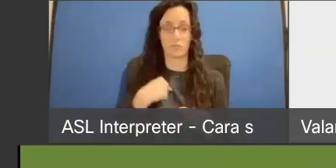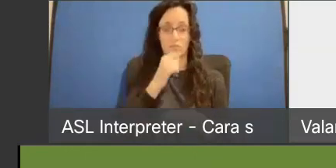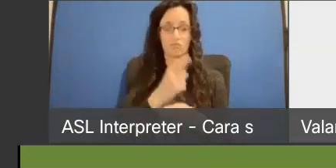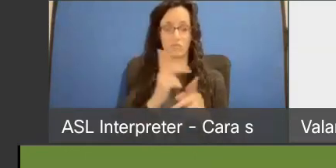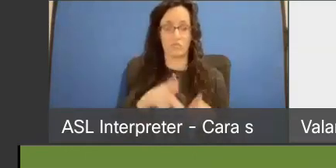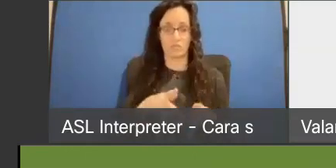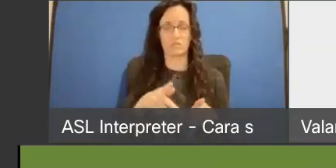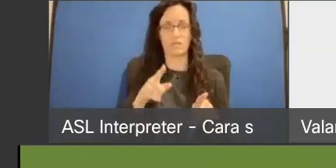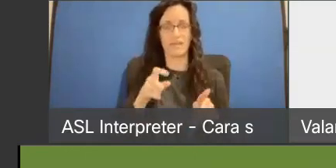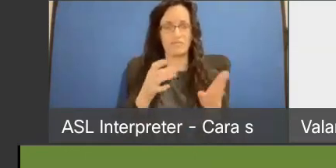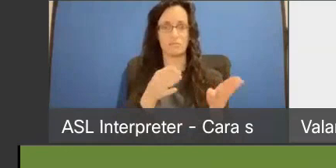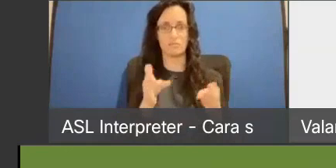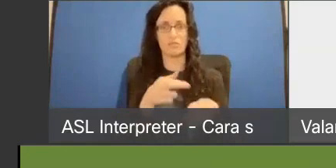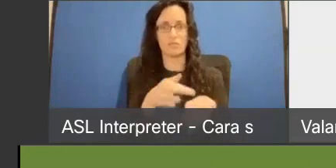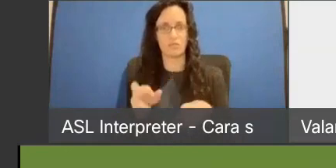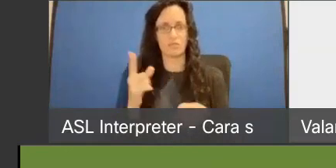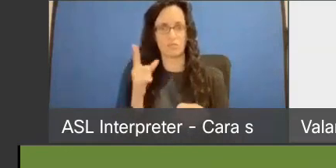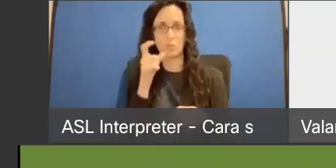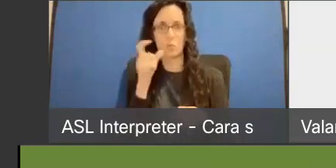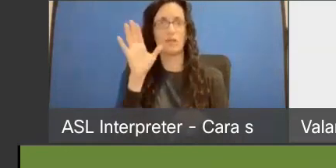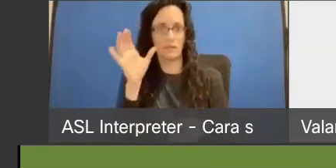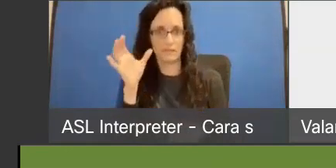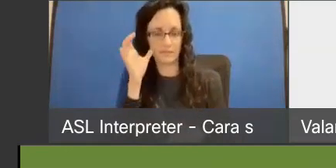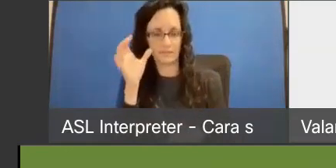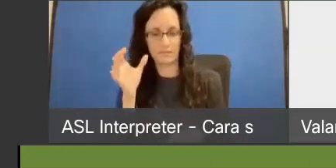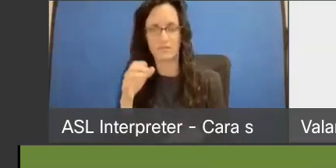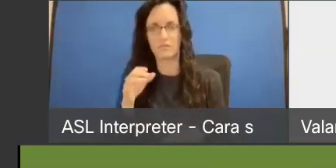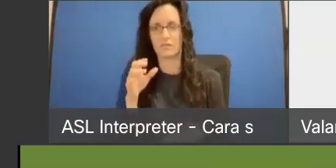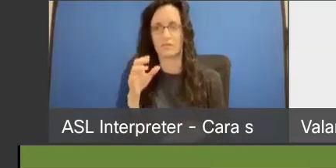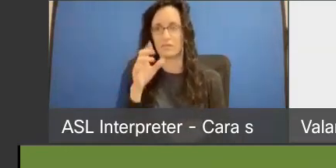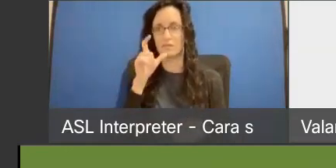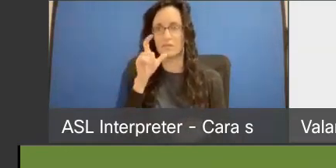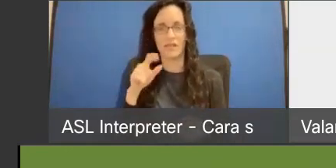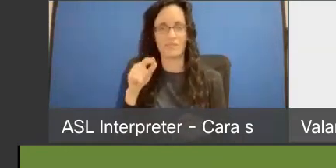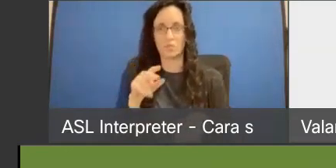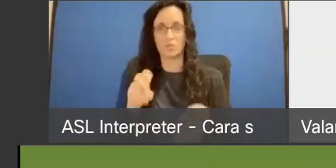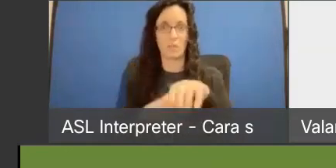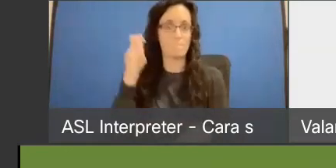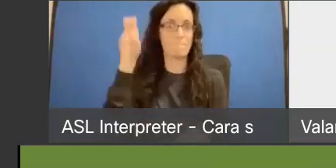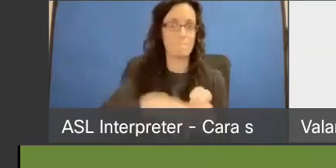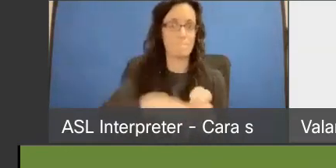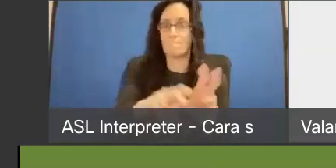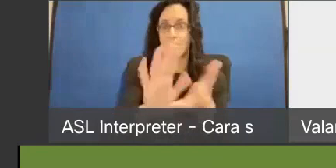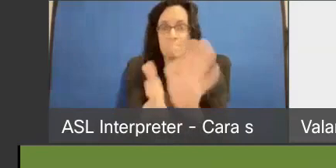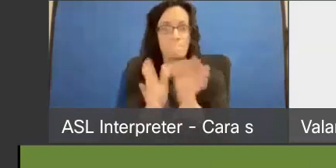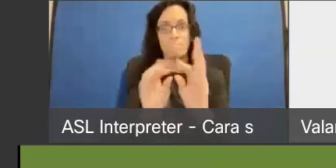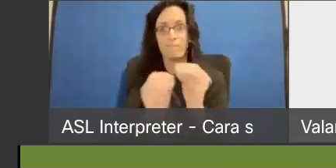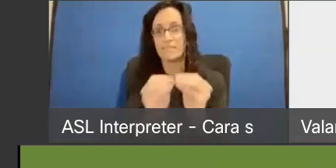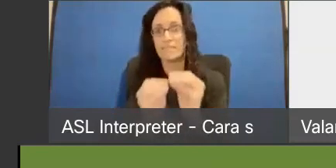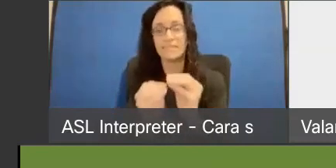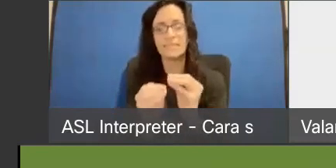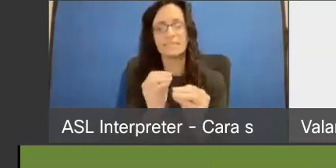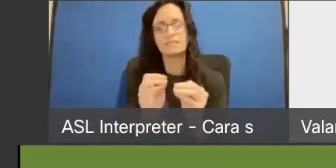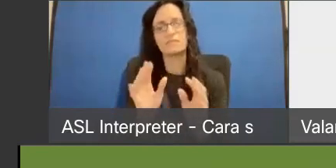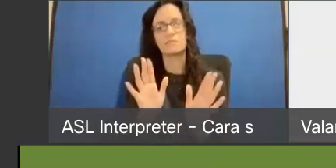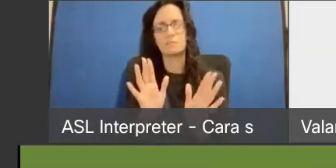listen, and doesn't necessarily jump right in, as you heard Craig talking about, with the, how do I fix this strategy?